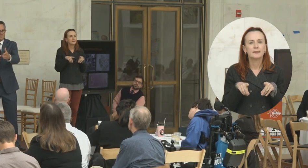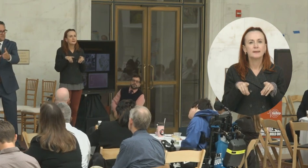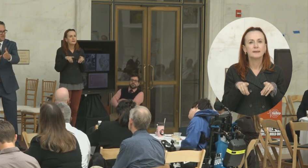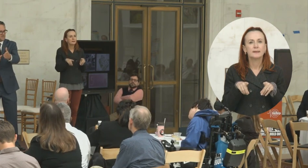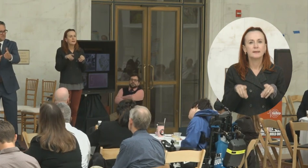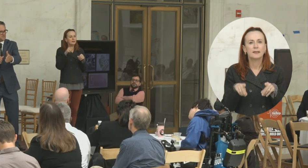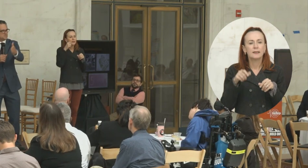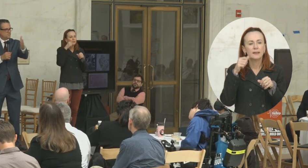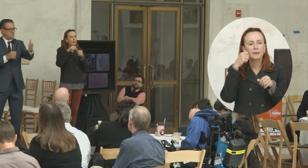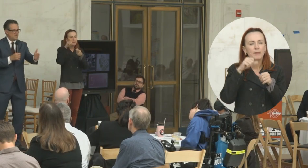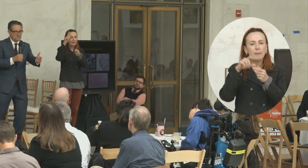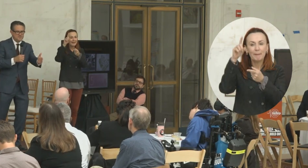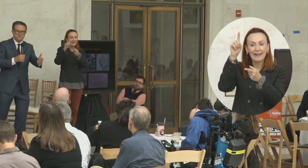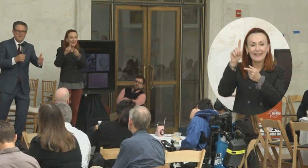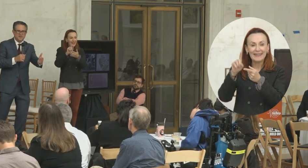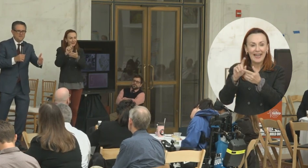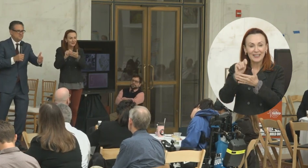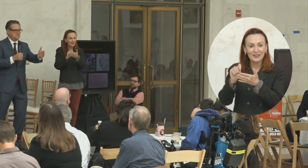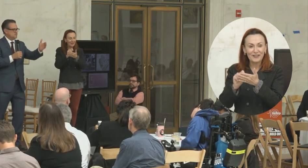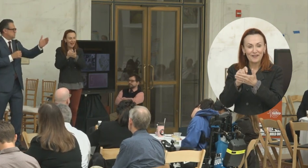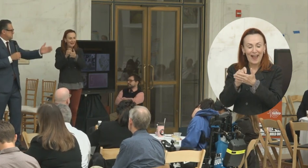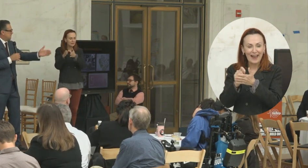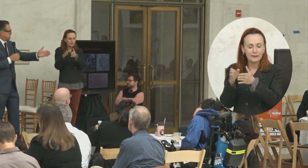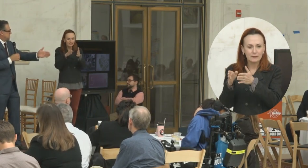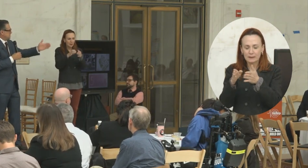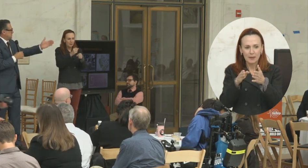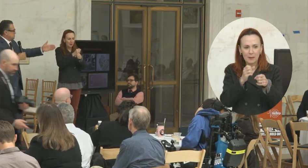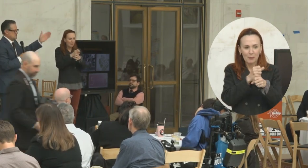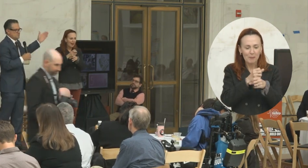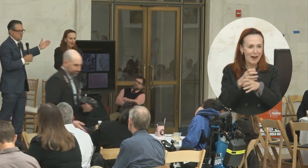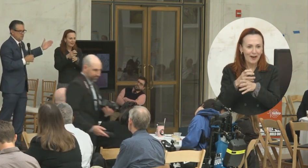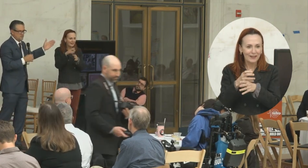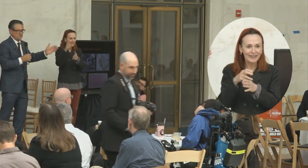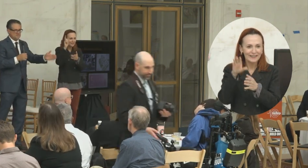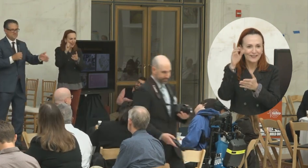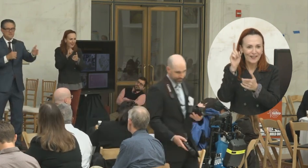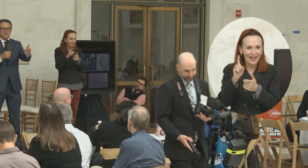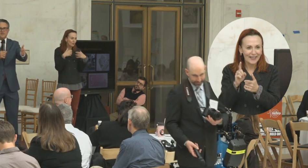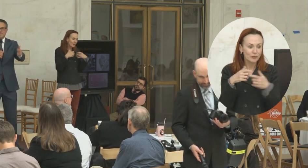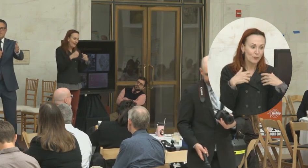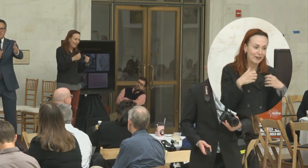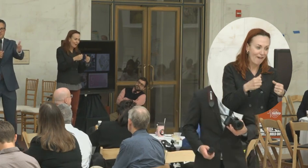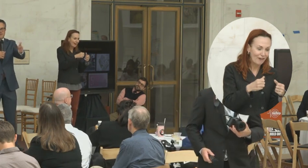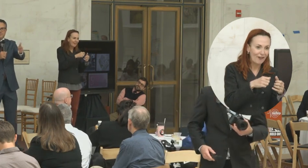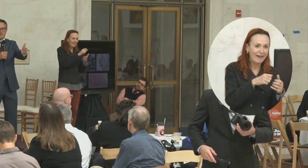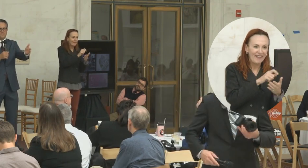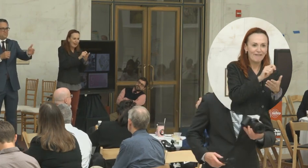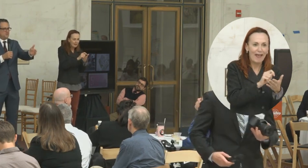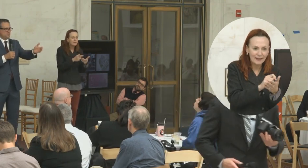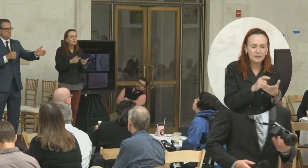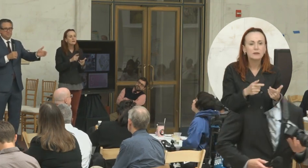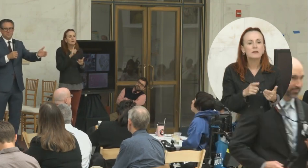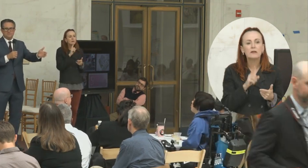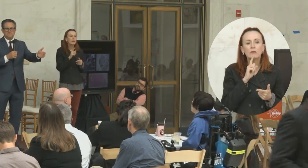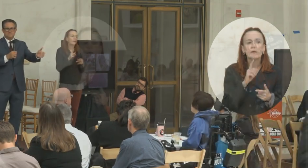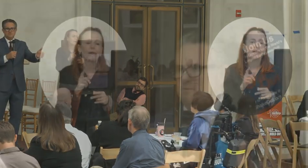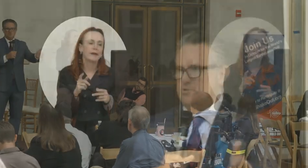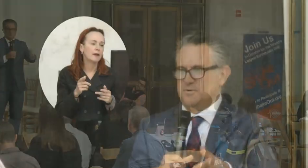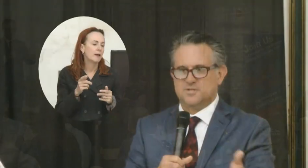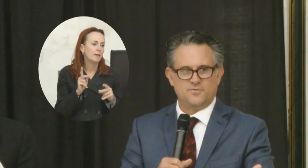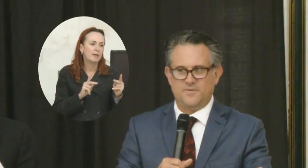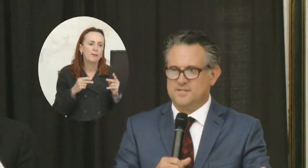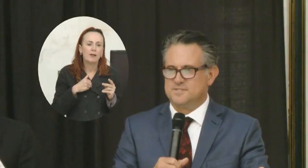mitigation phase. There's the preparedness phase. There's a response phase, restoration recovery phases. Different people have the ability to contribute